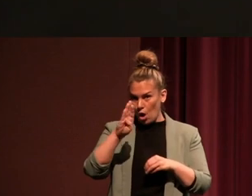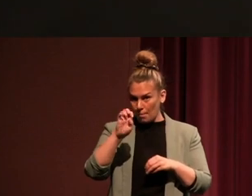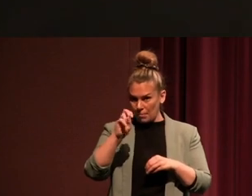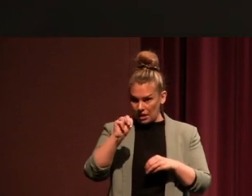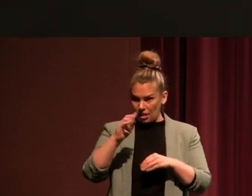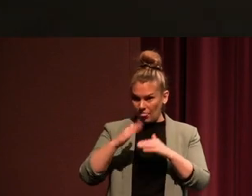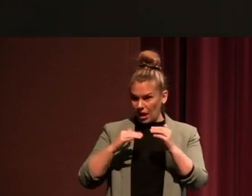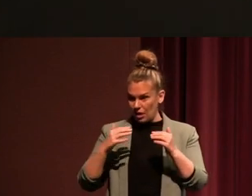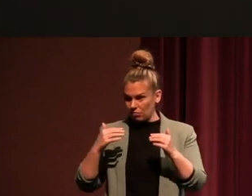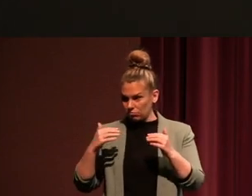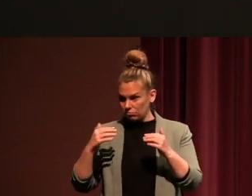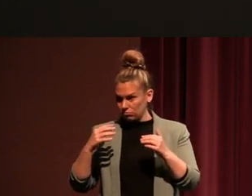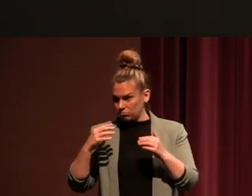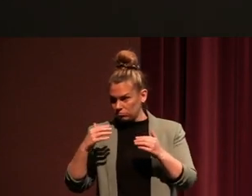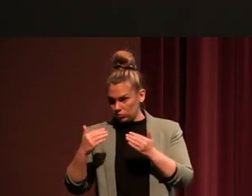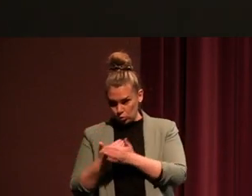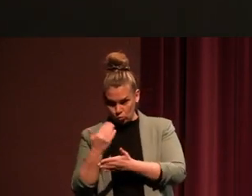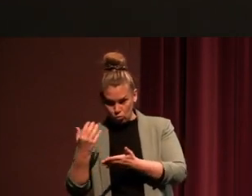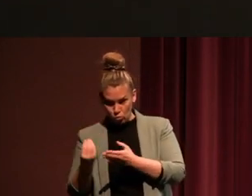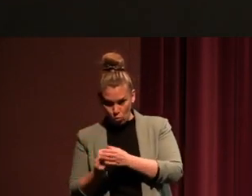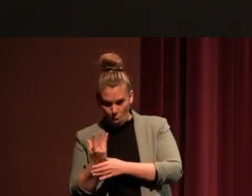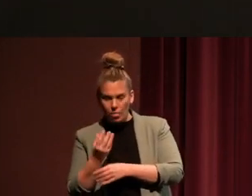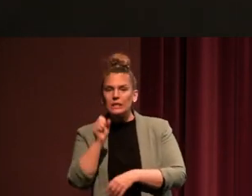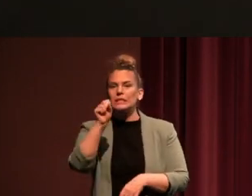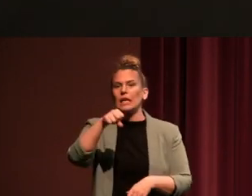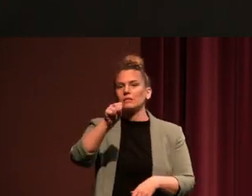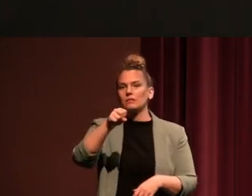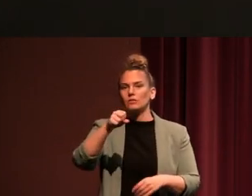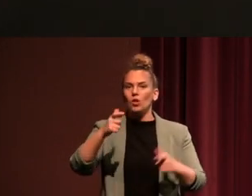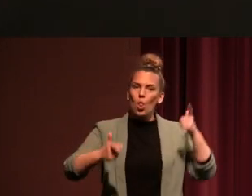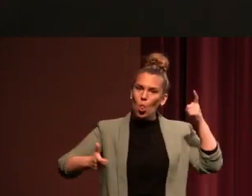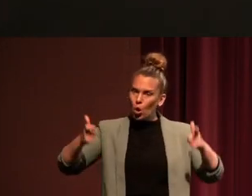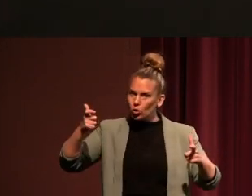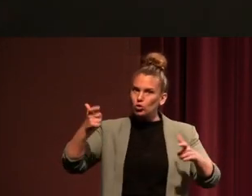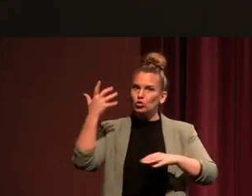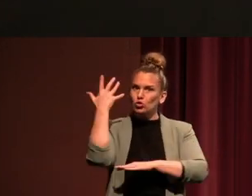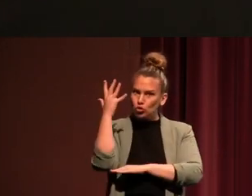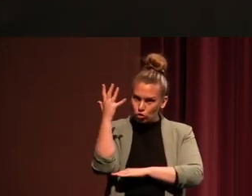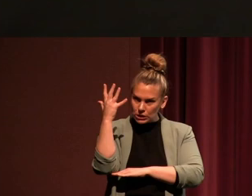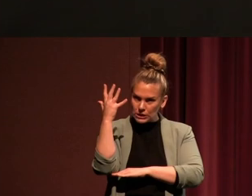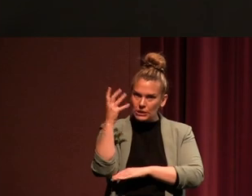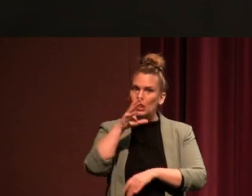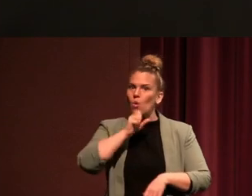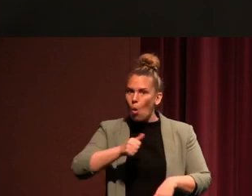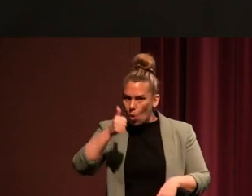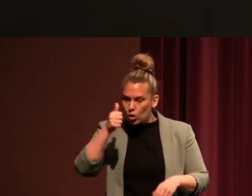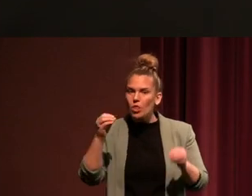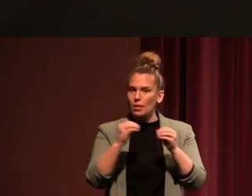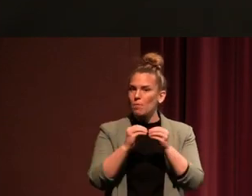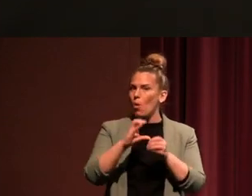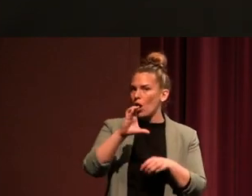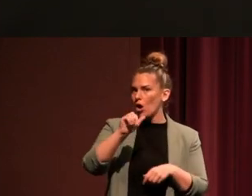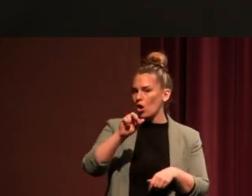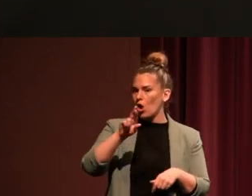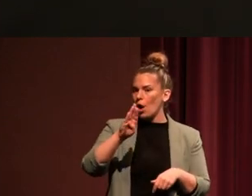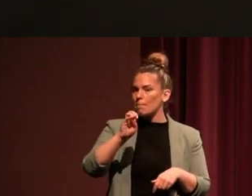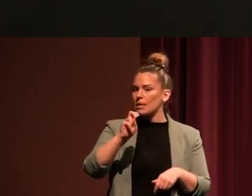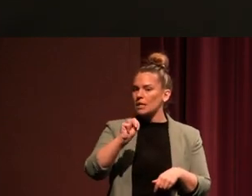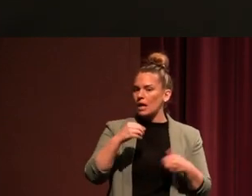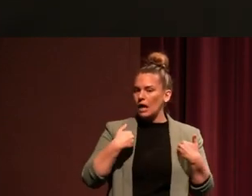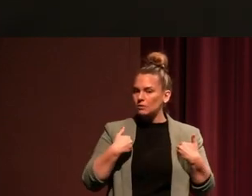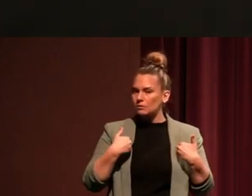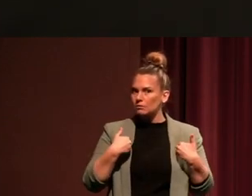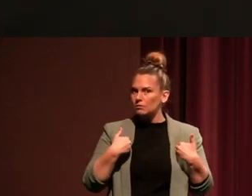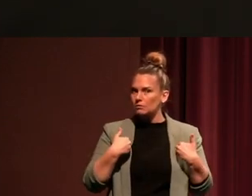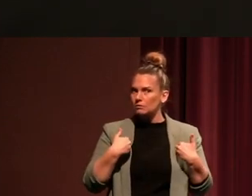Yes. The larger a tree and the older the tree, the more carbon it has in it. Eastside forests